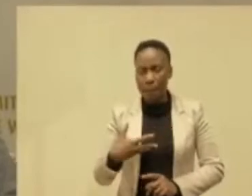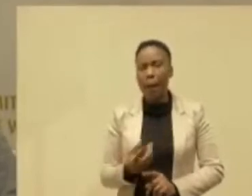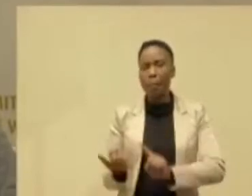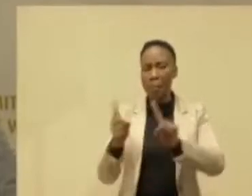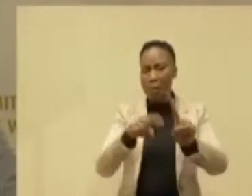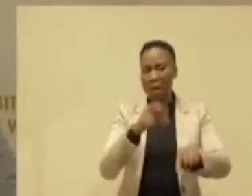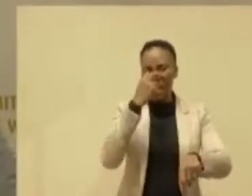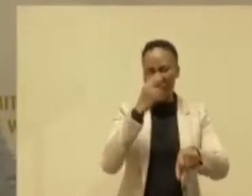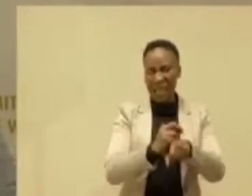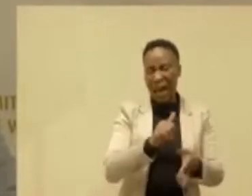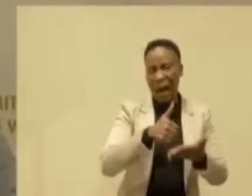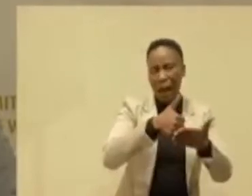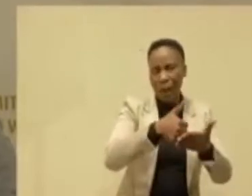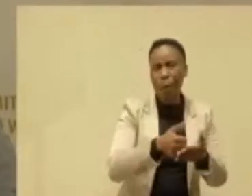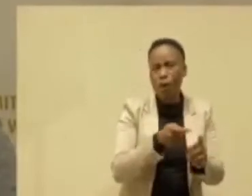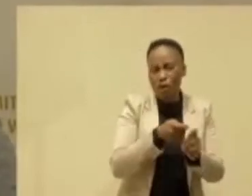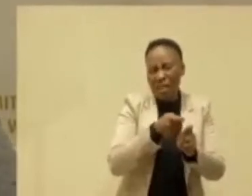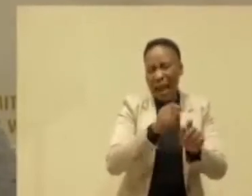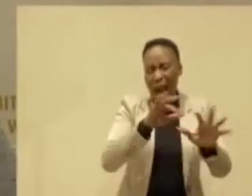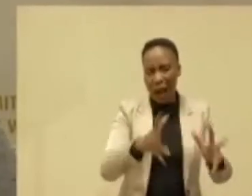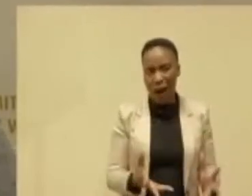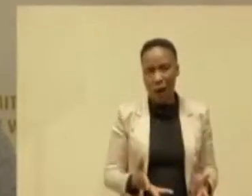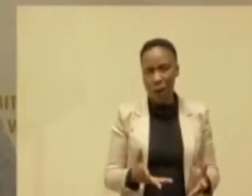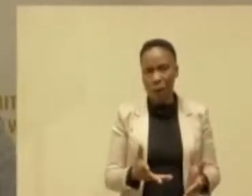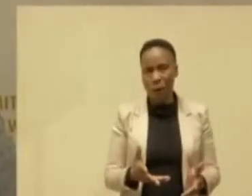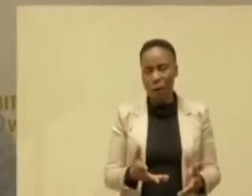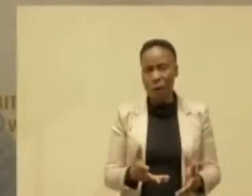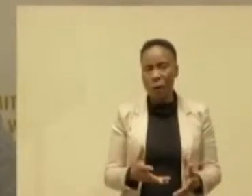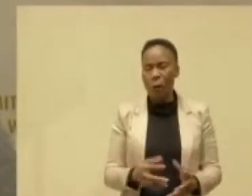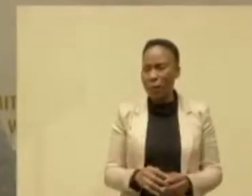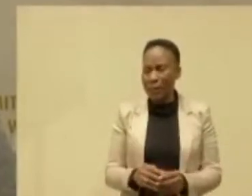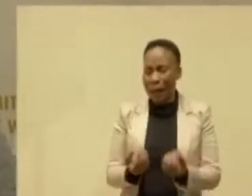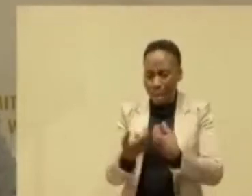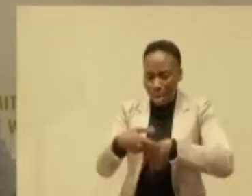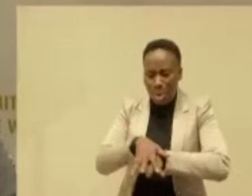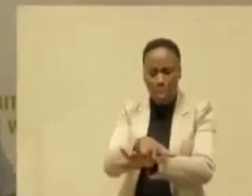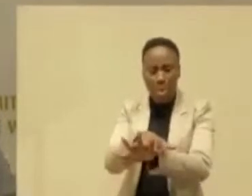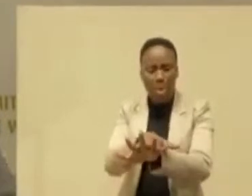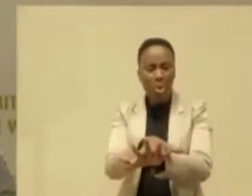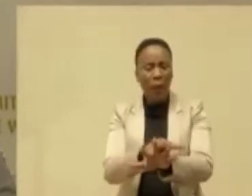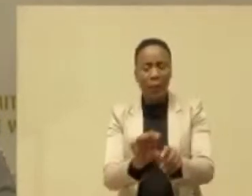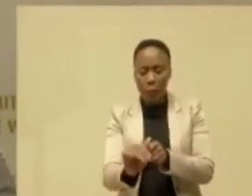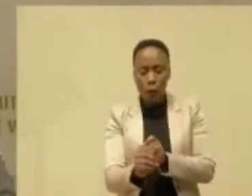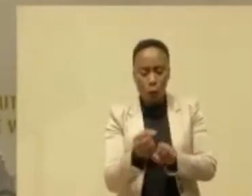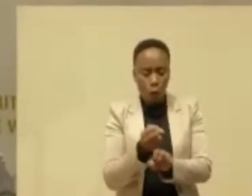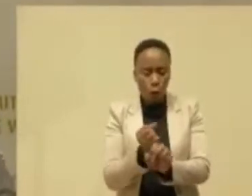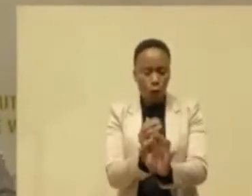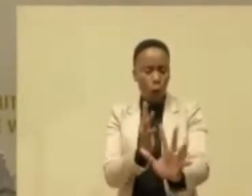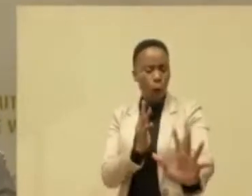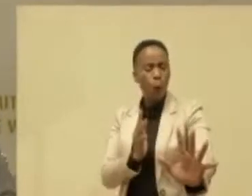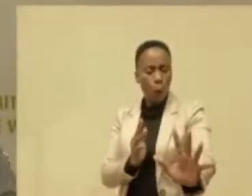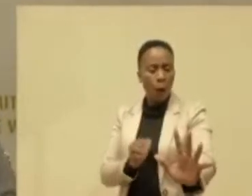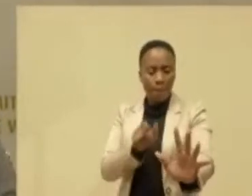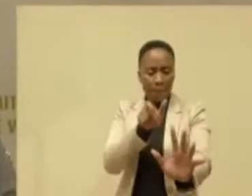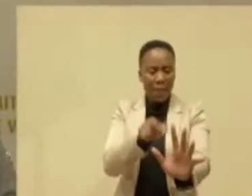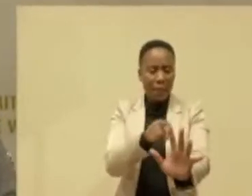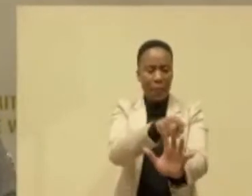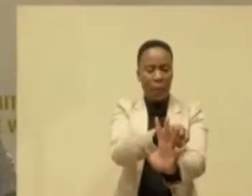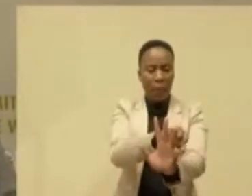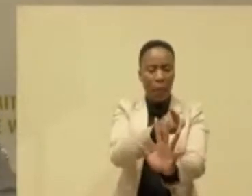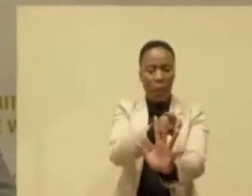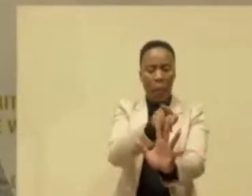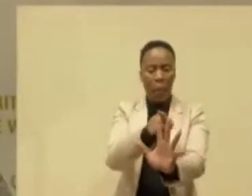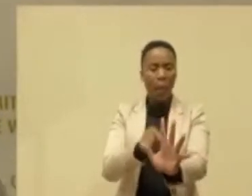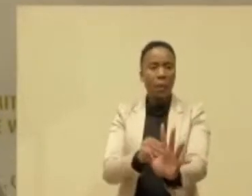outside just uh everybody would like any other case because cannot say when we get there